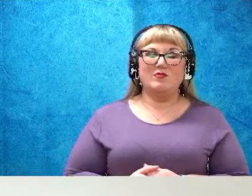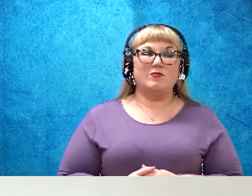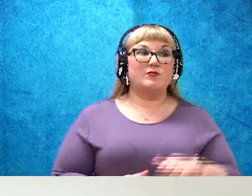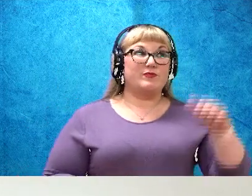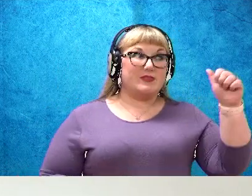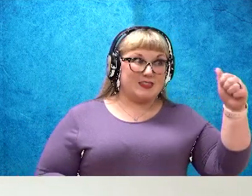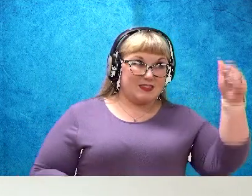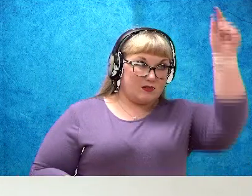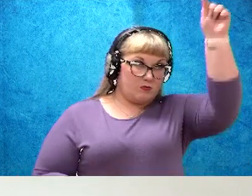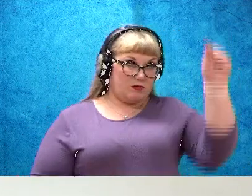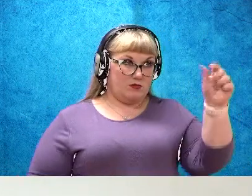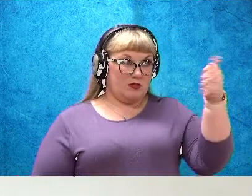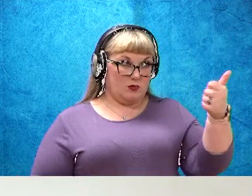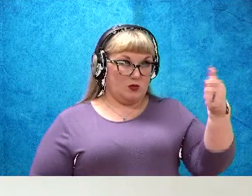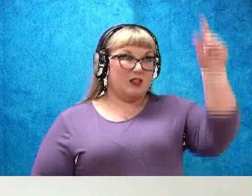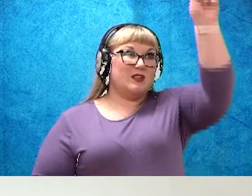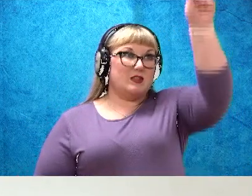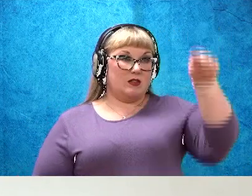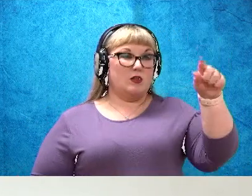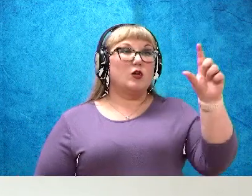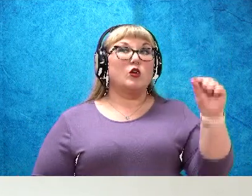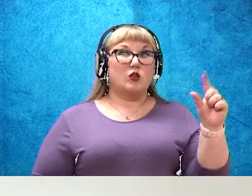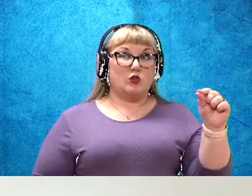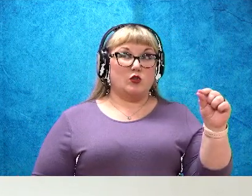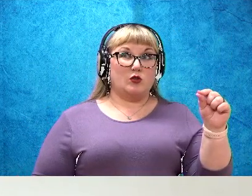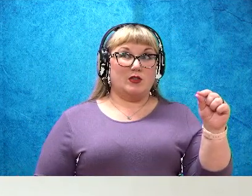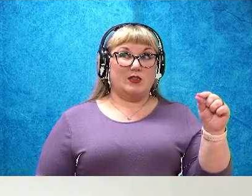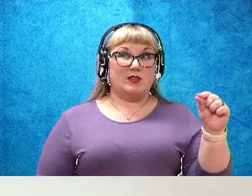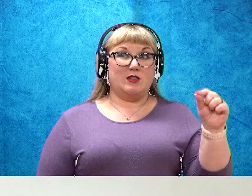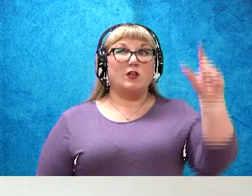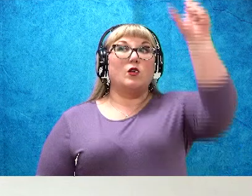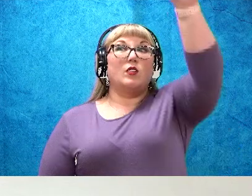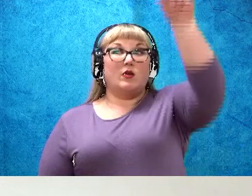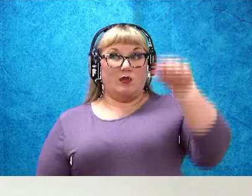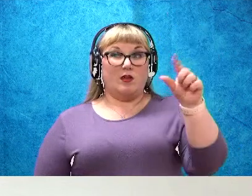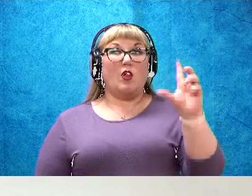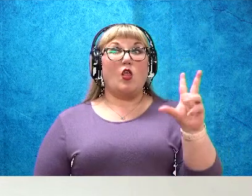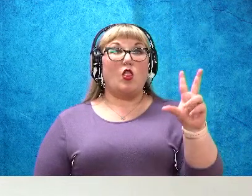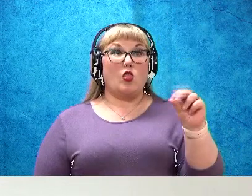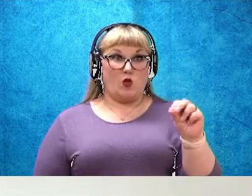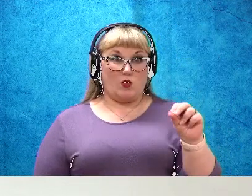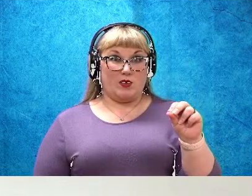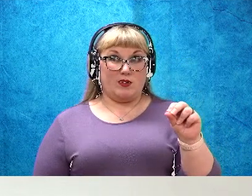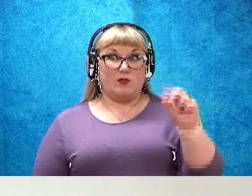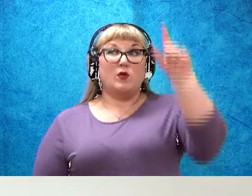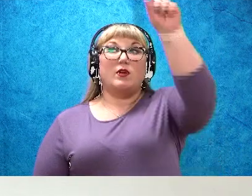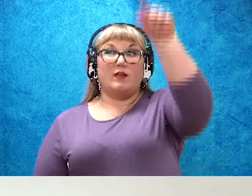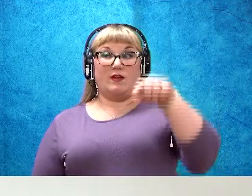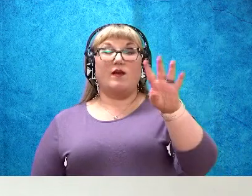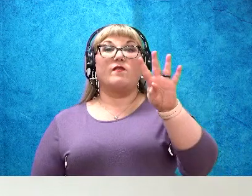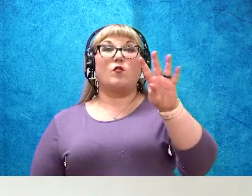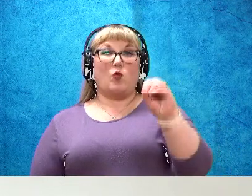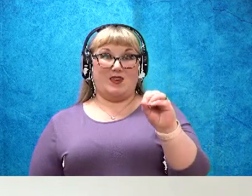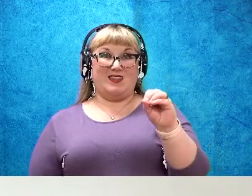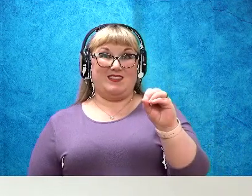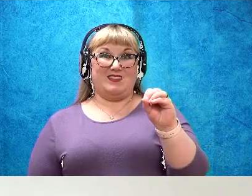10, 20, count with me, 30, 40.